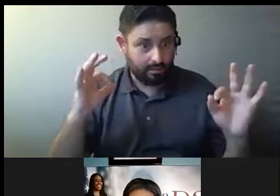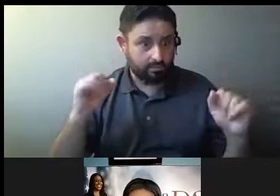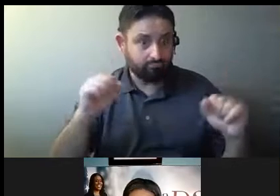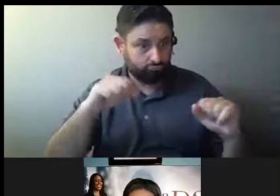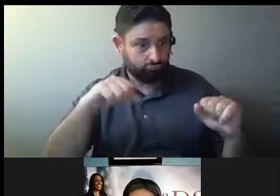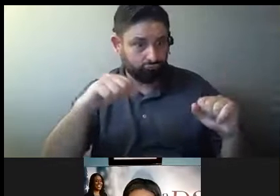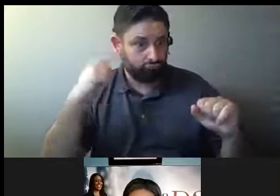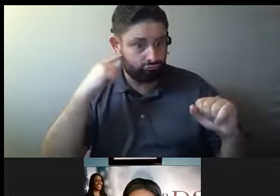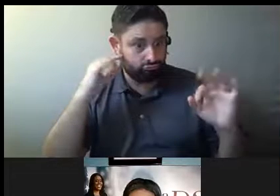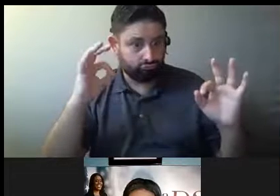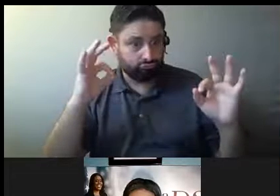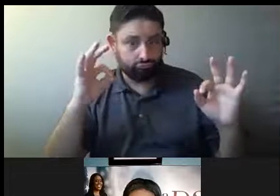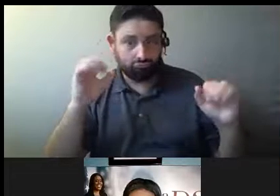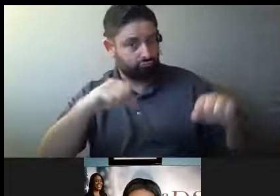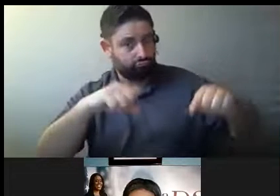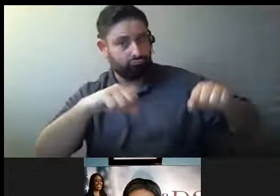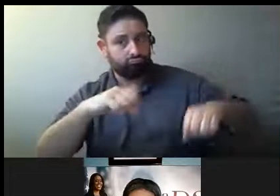Can you hear me? Yes.